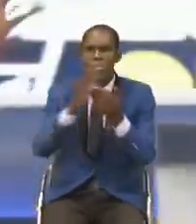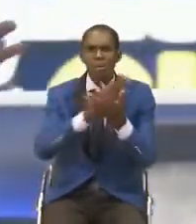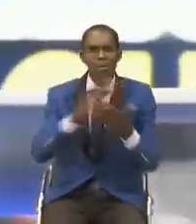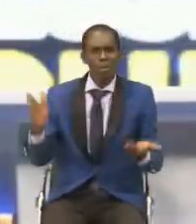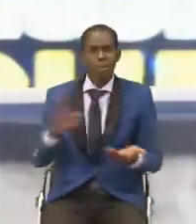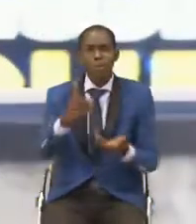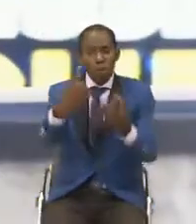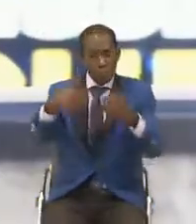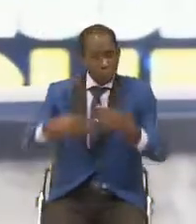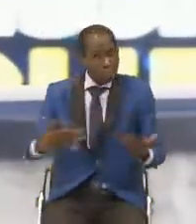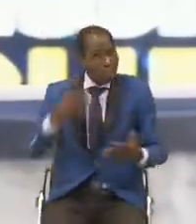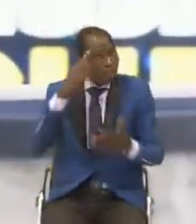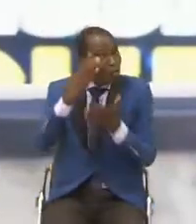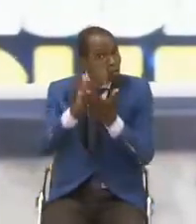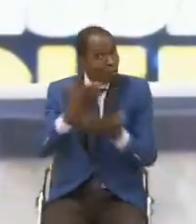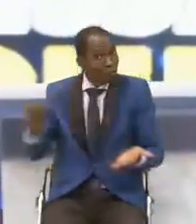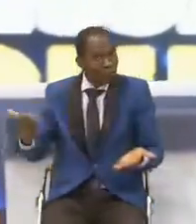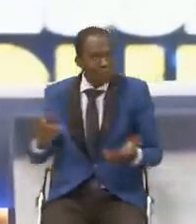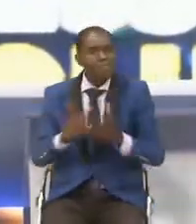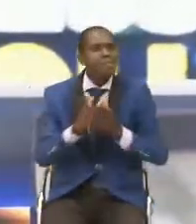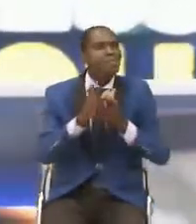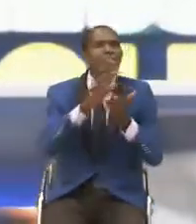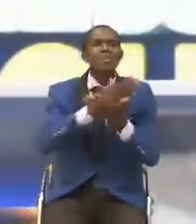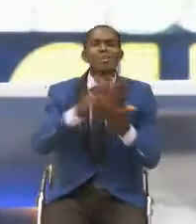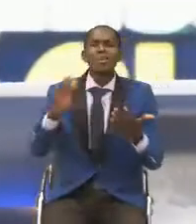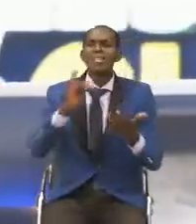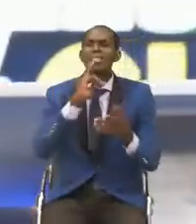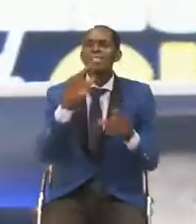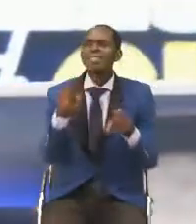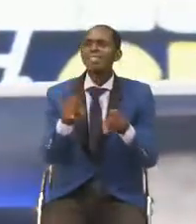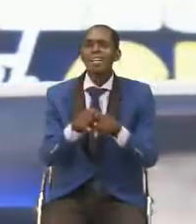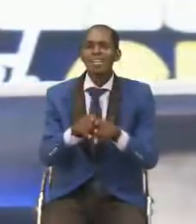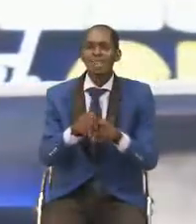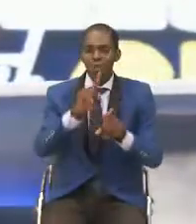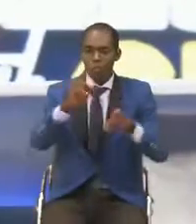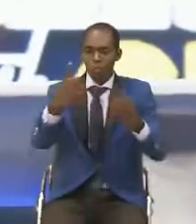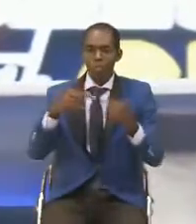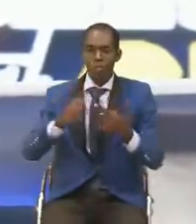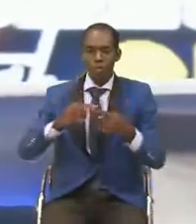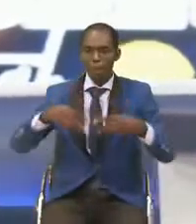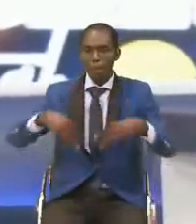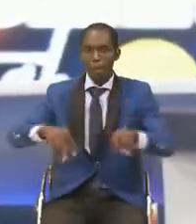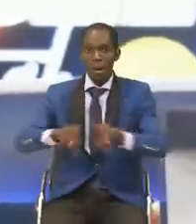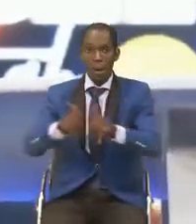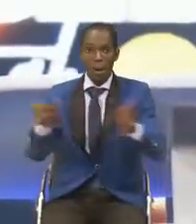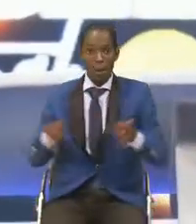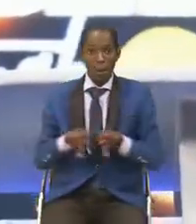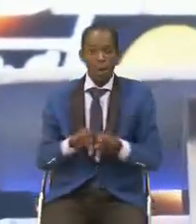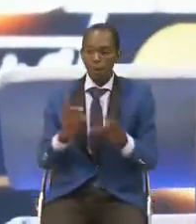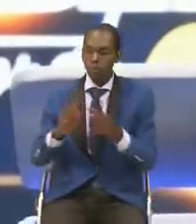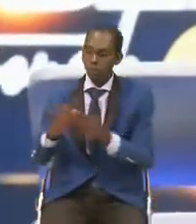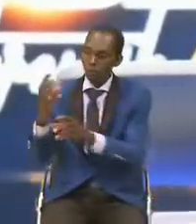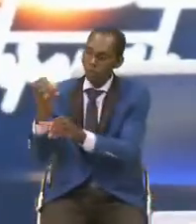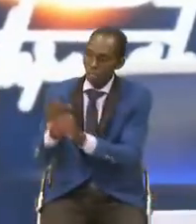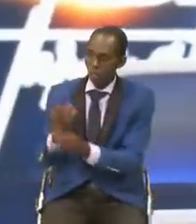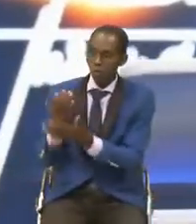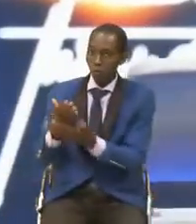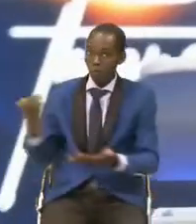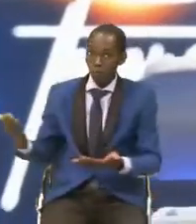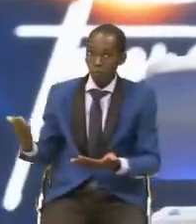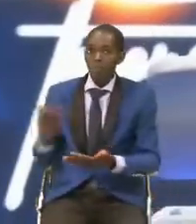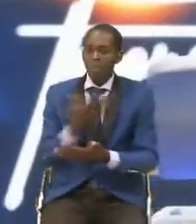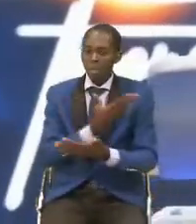his wonders. Don't run away. Well, you came for something. You're not running away. It's like somebody that came